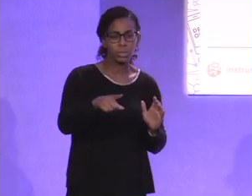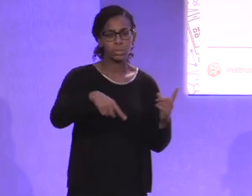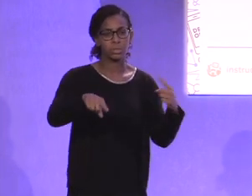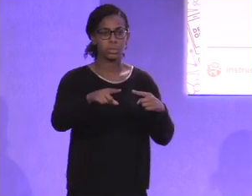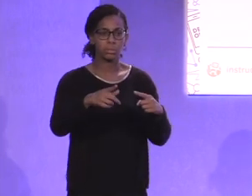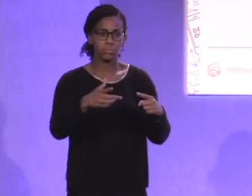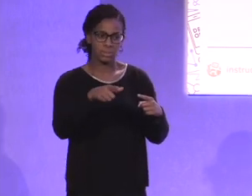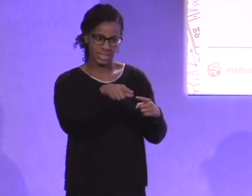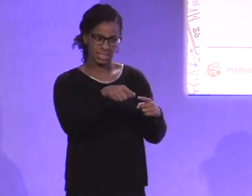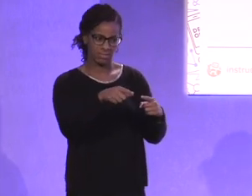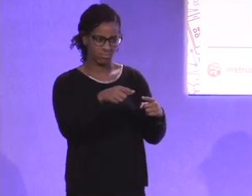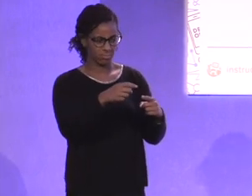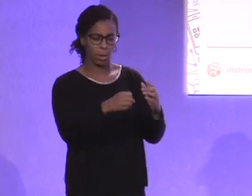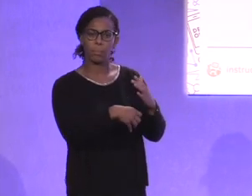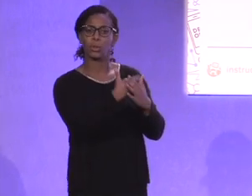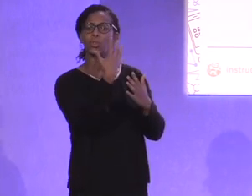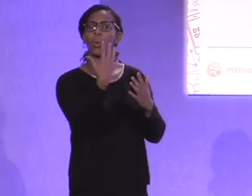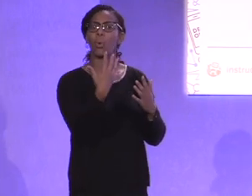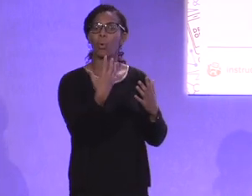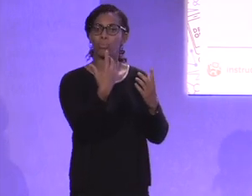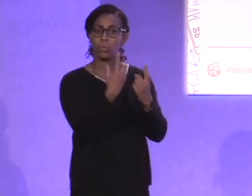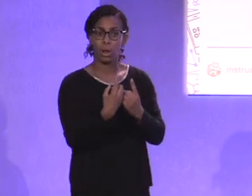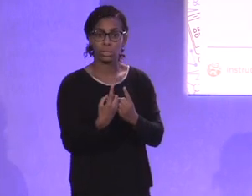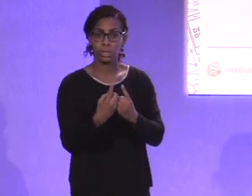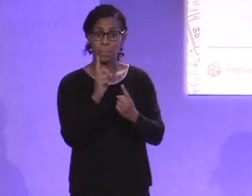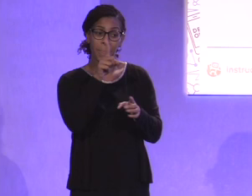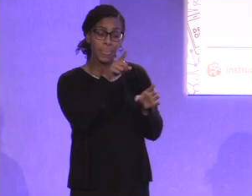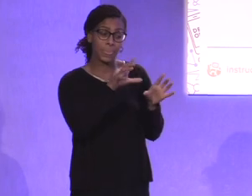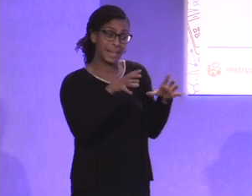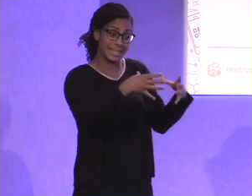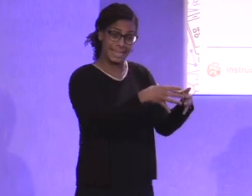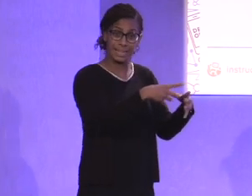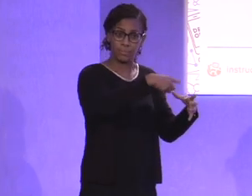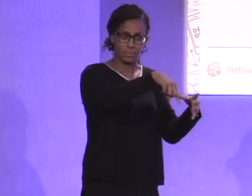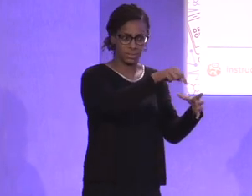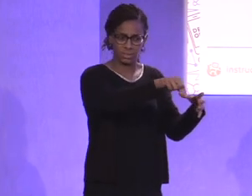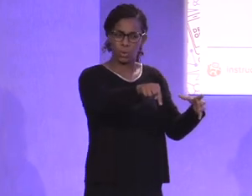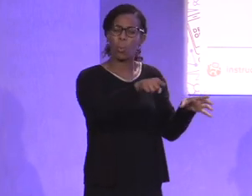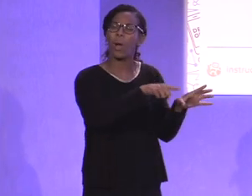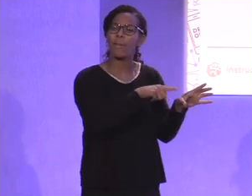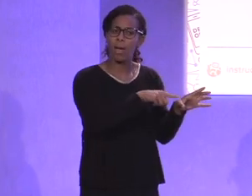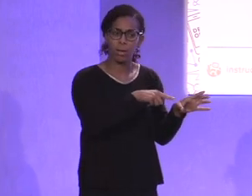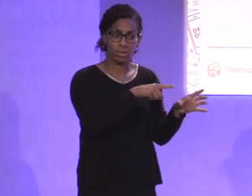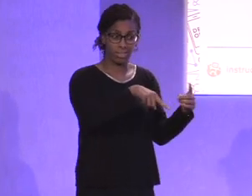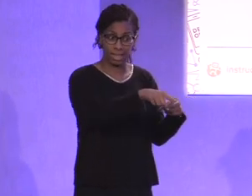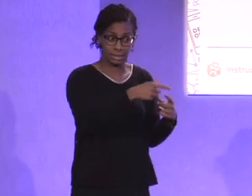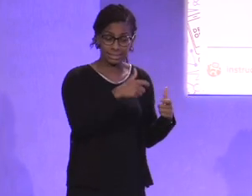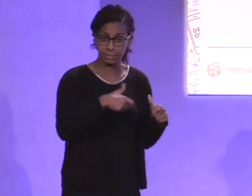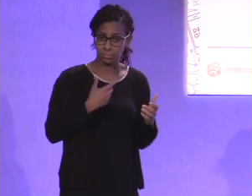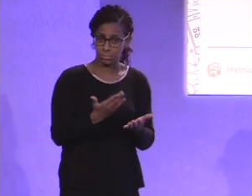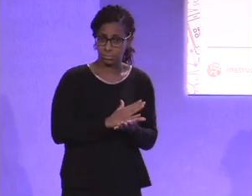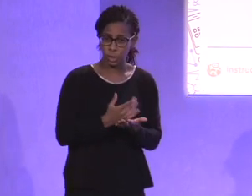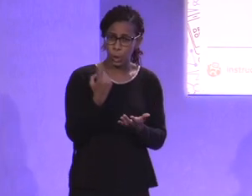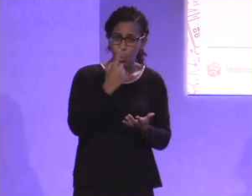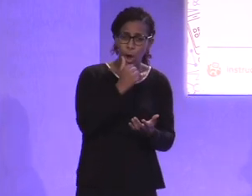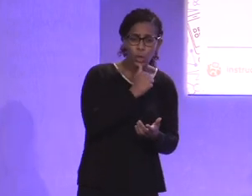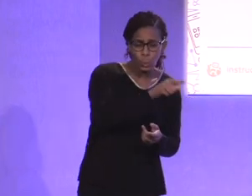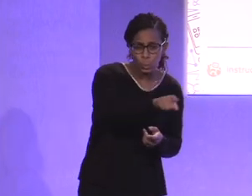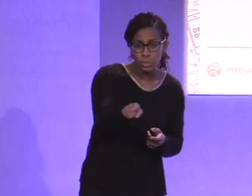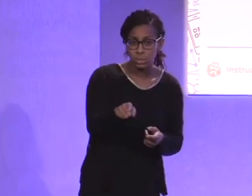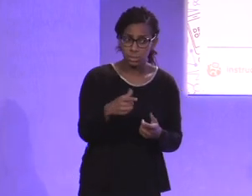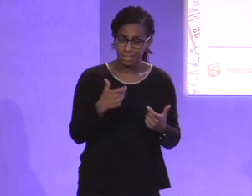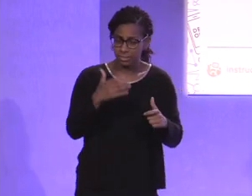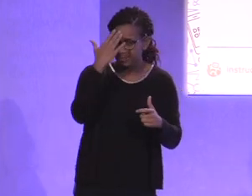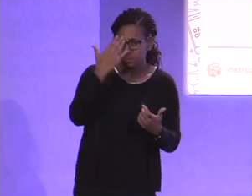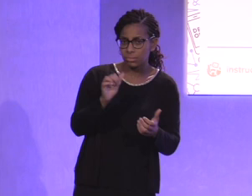for a mature product in production. These teams were young. They didn't really yet know who their users were, and they certainly didn't